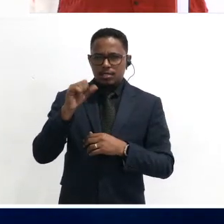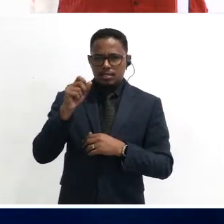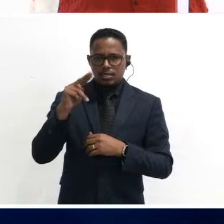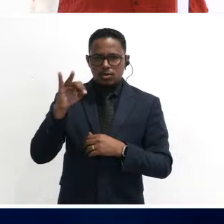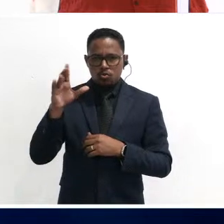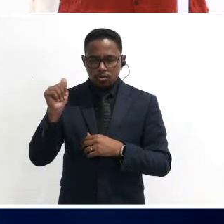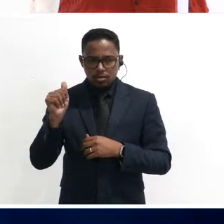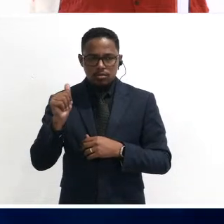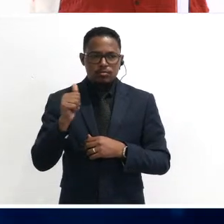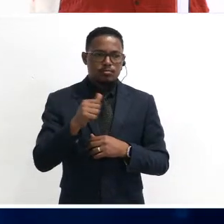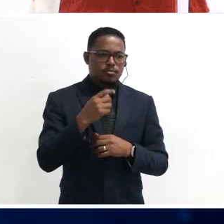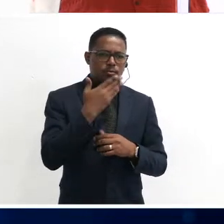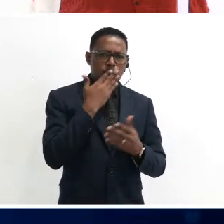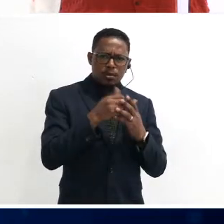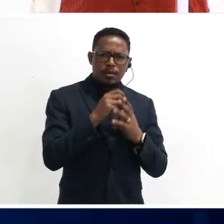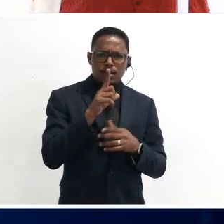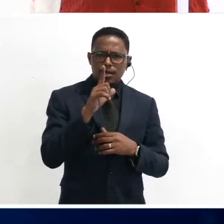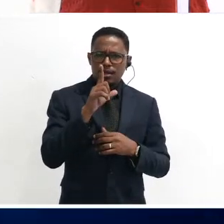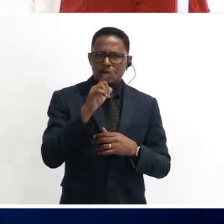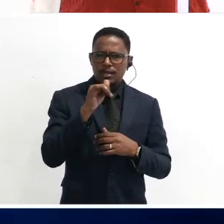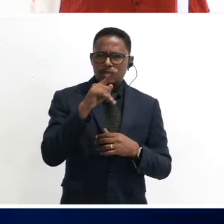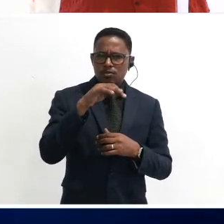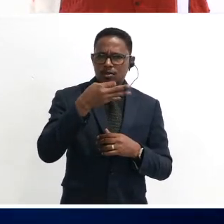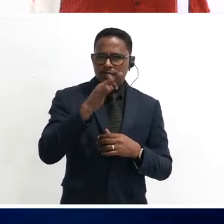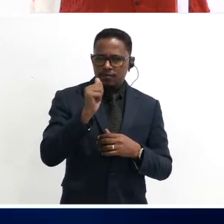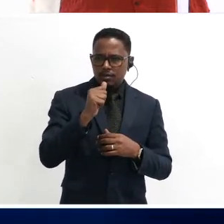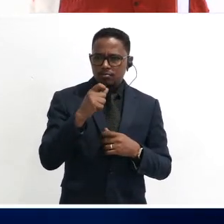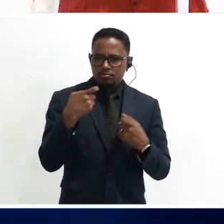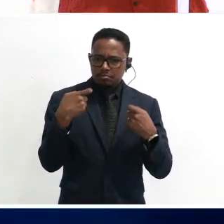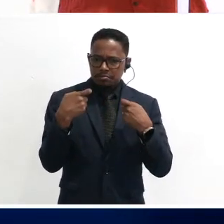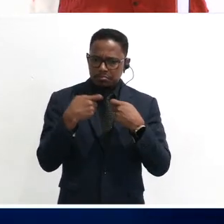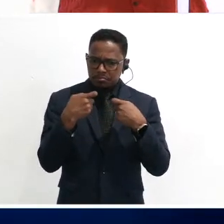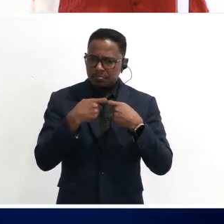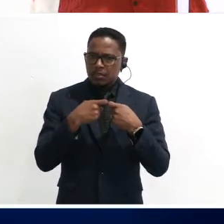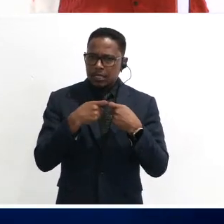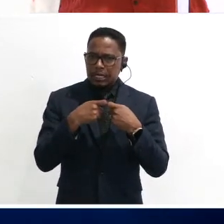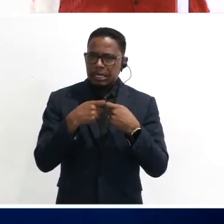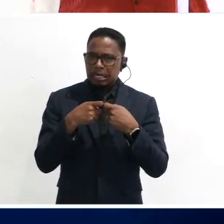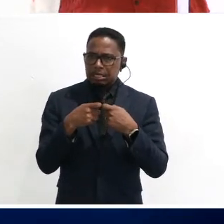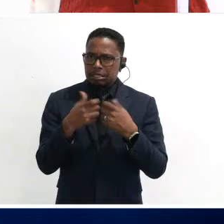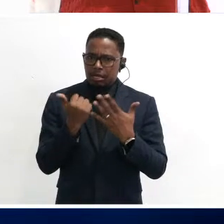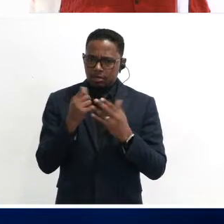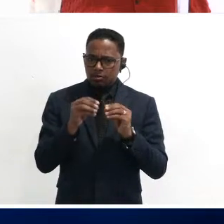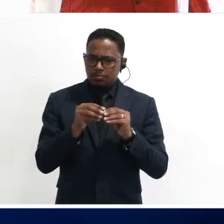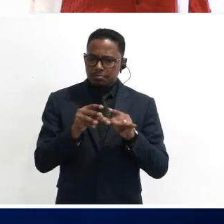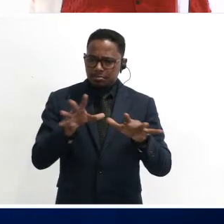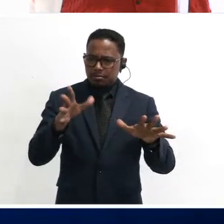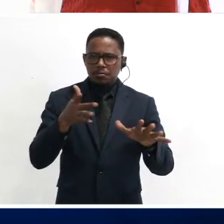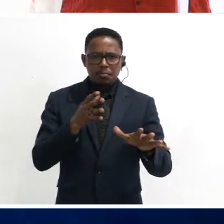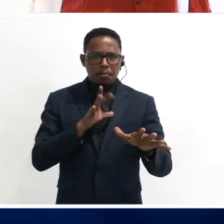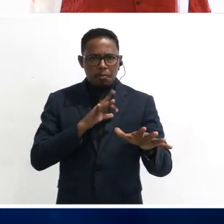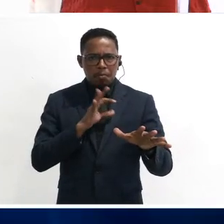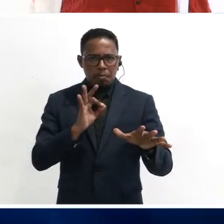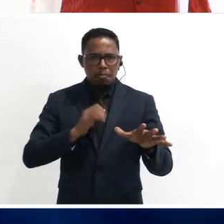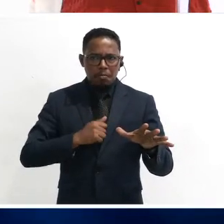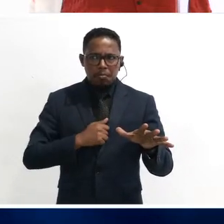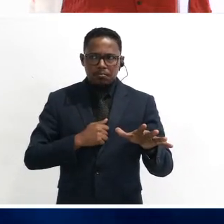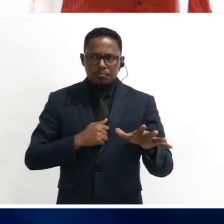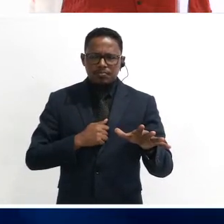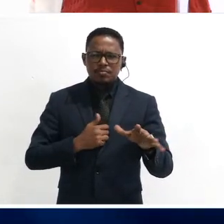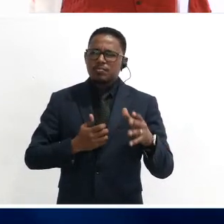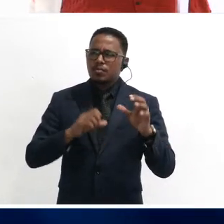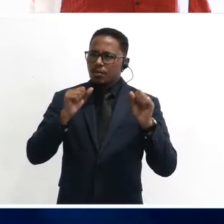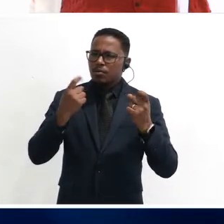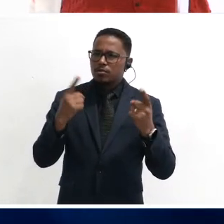dielectric properties. So it's very possible that maybe in the next few years we'll